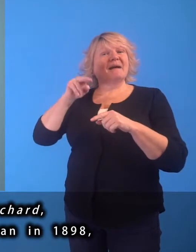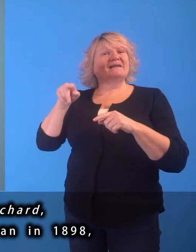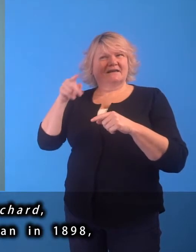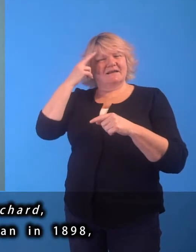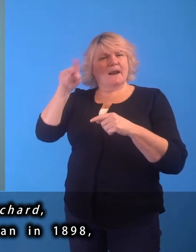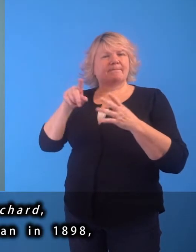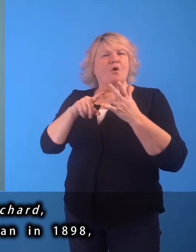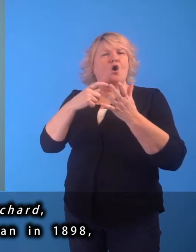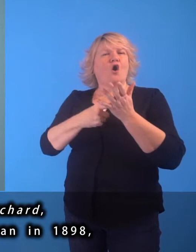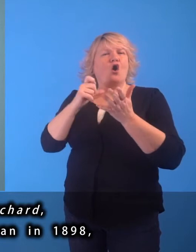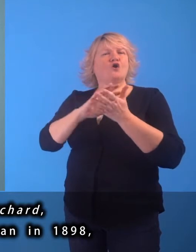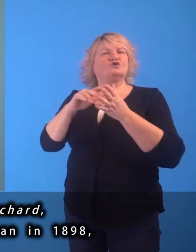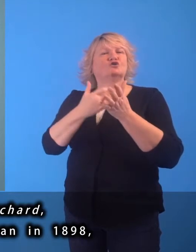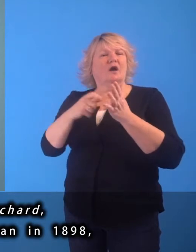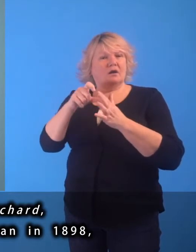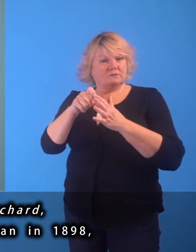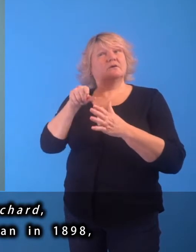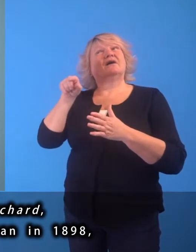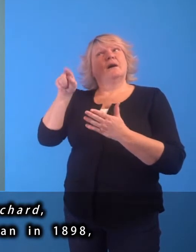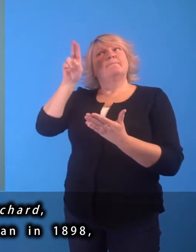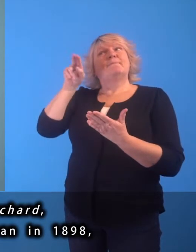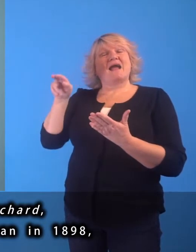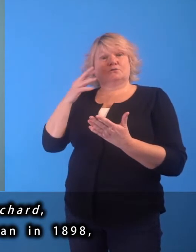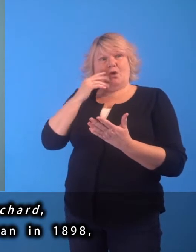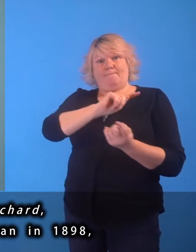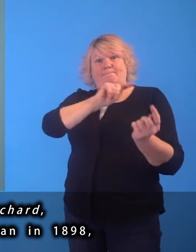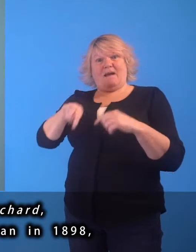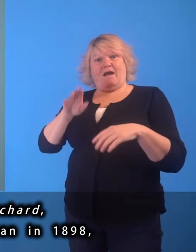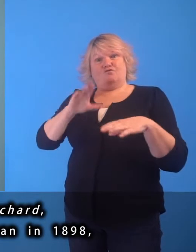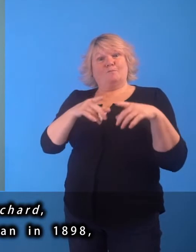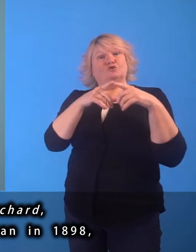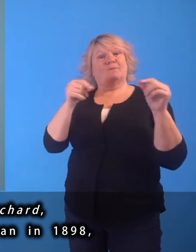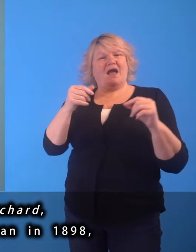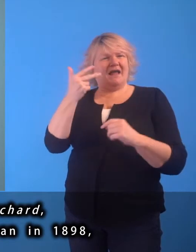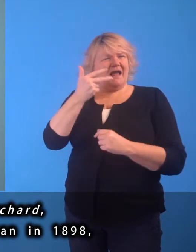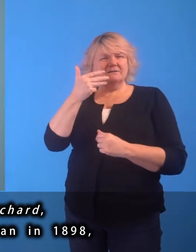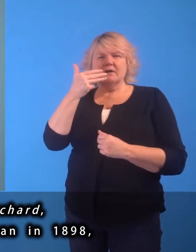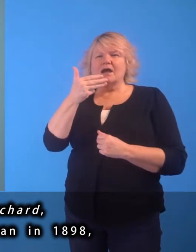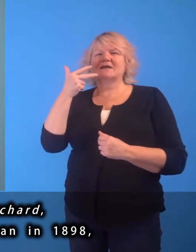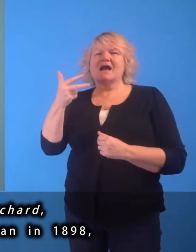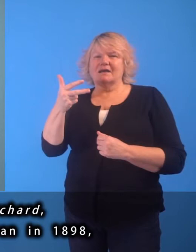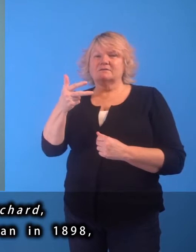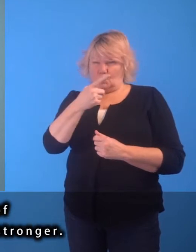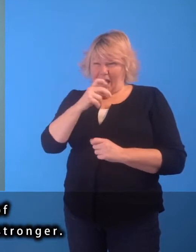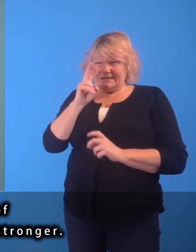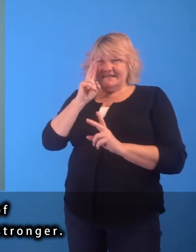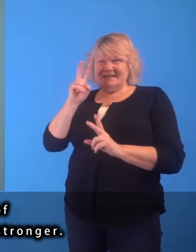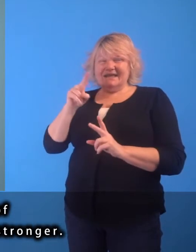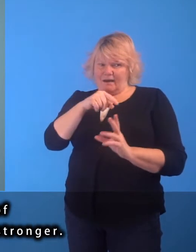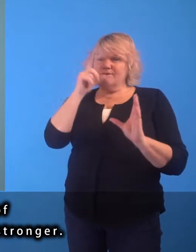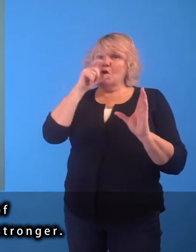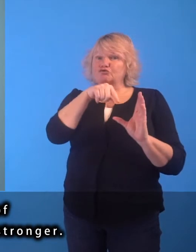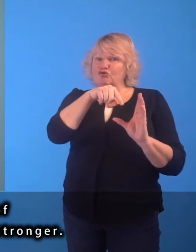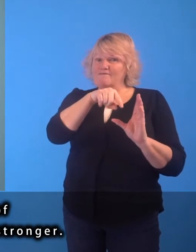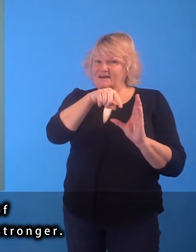With the painting In the Orchard, painted after his return from Japan in 1898, we can see